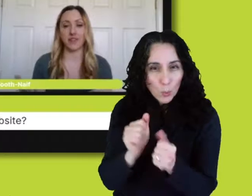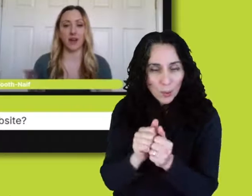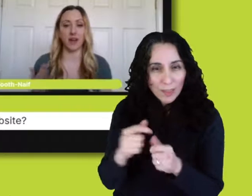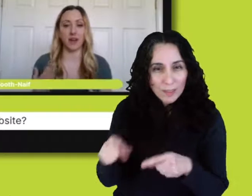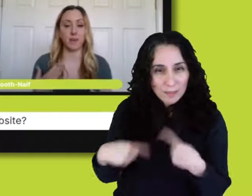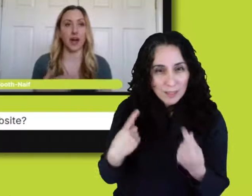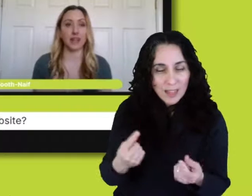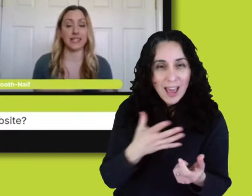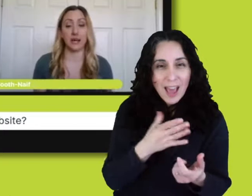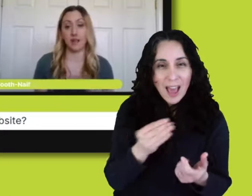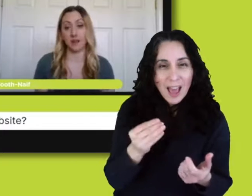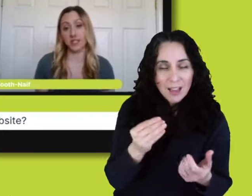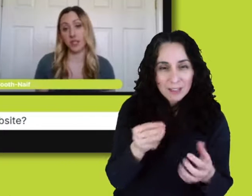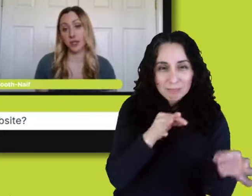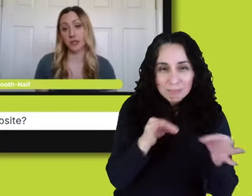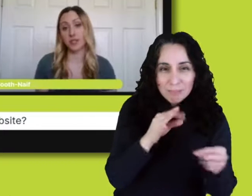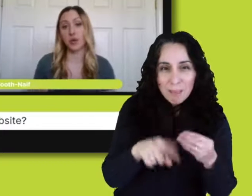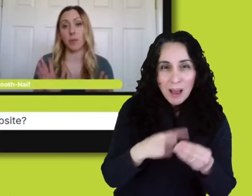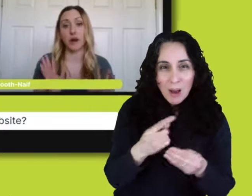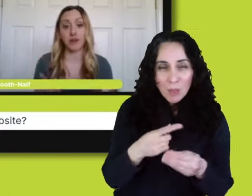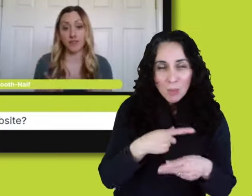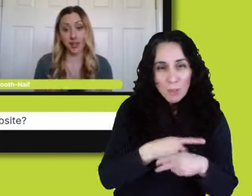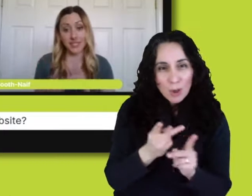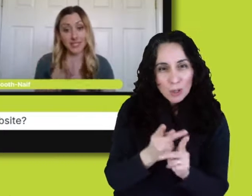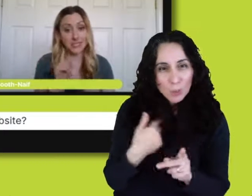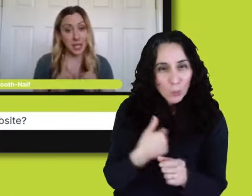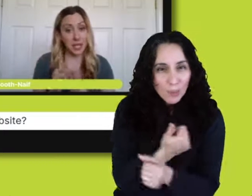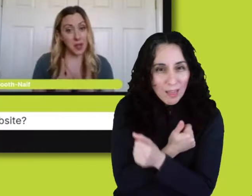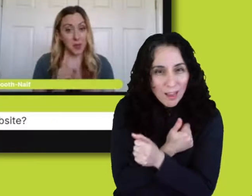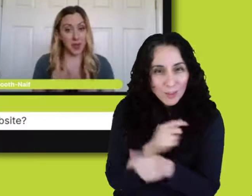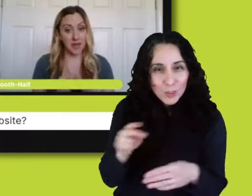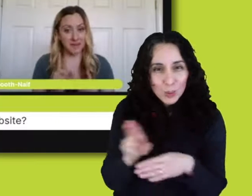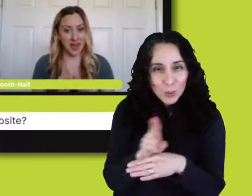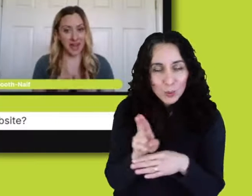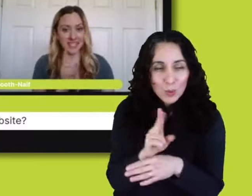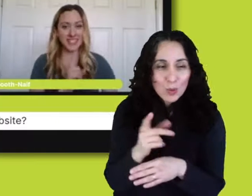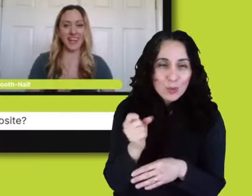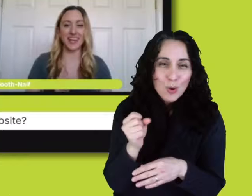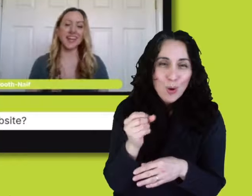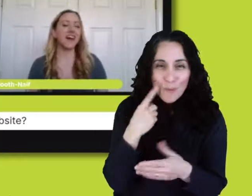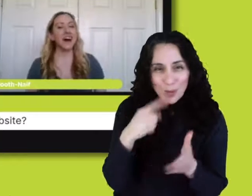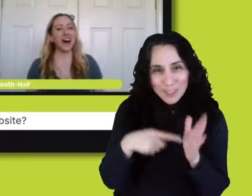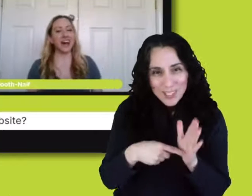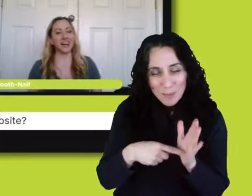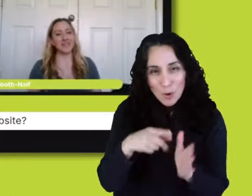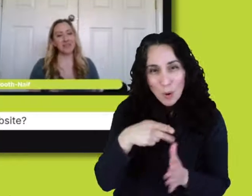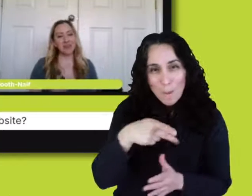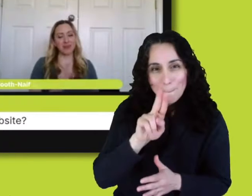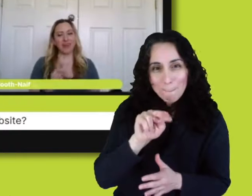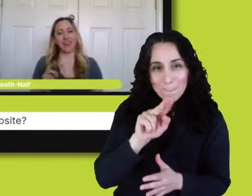a lot of the products that we love to use. So PunkinFutz, we love you guys.